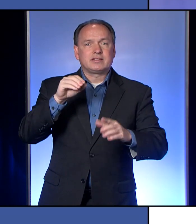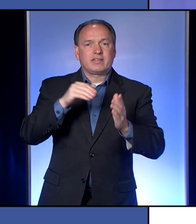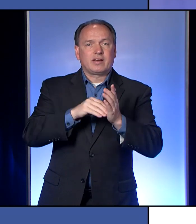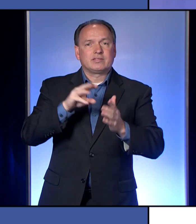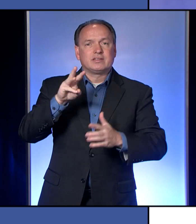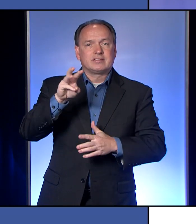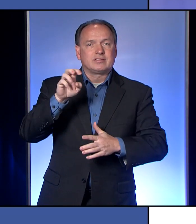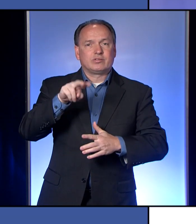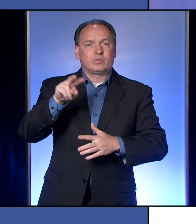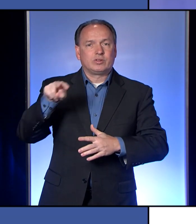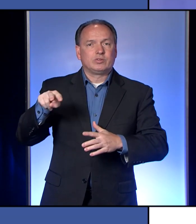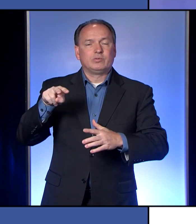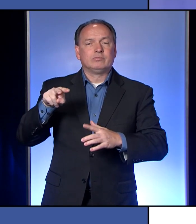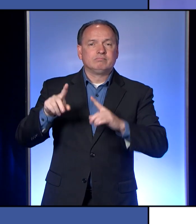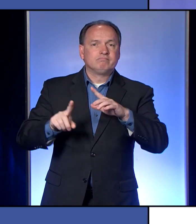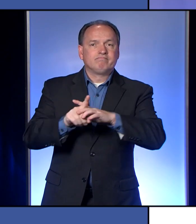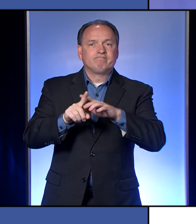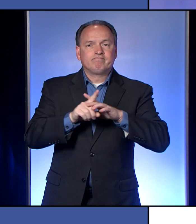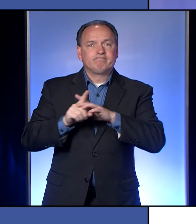60,622 cases and